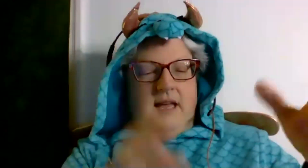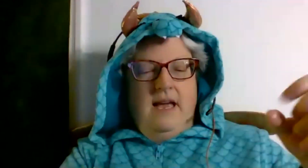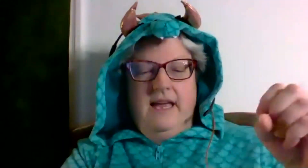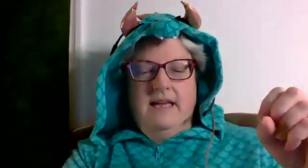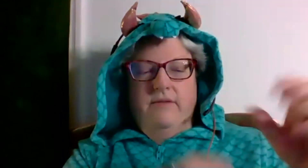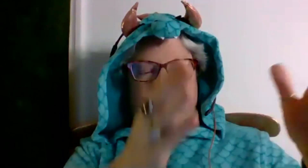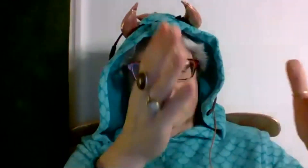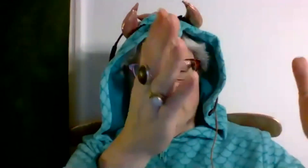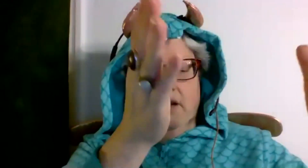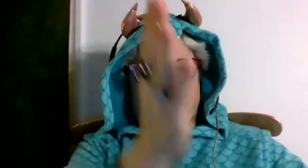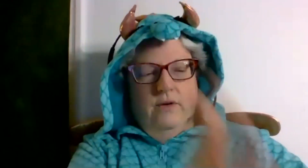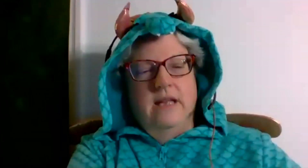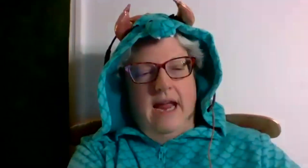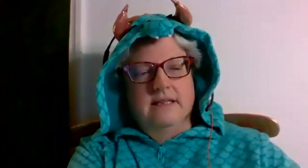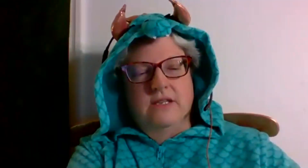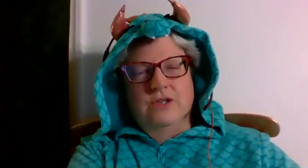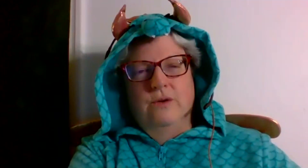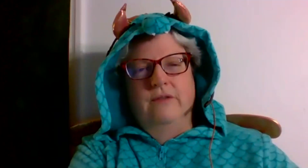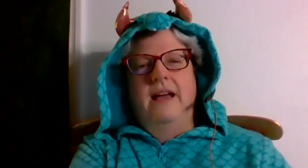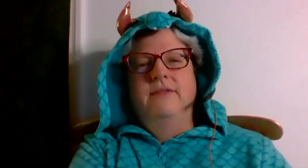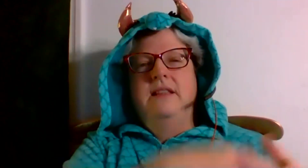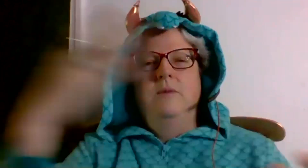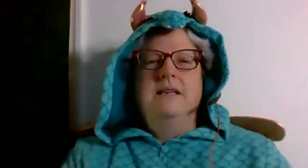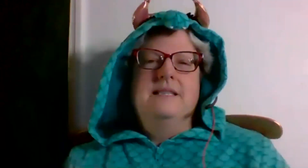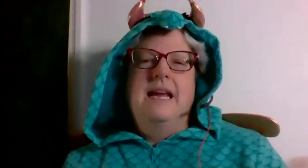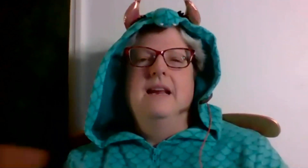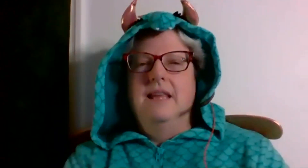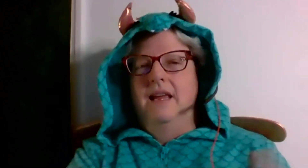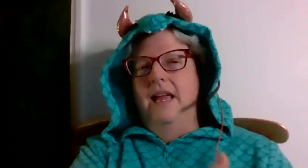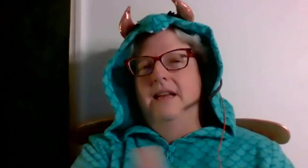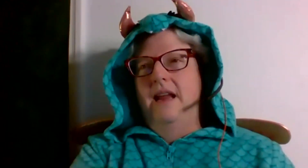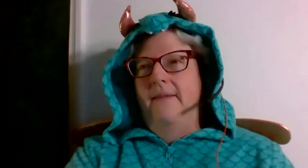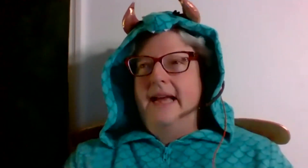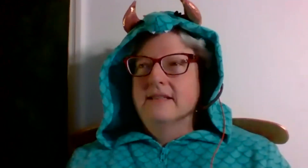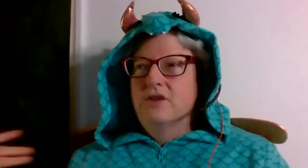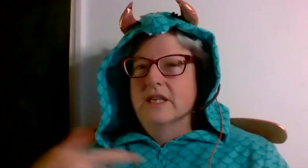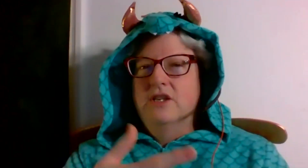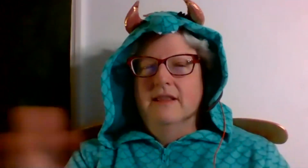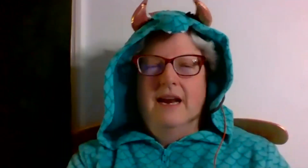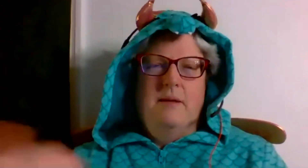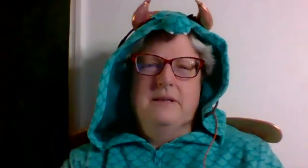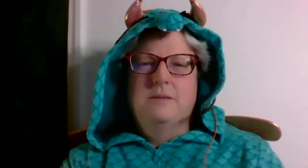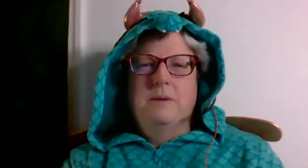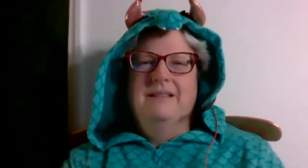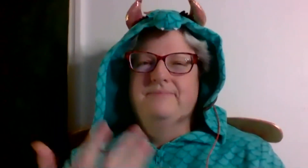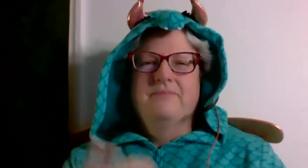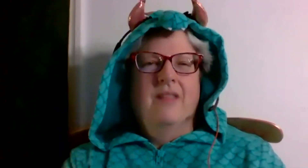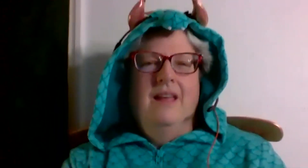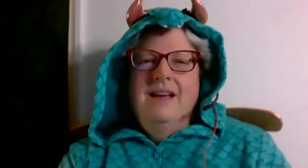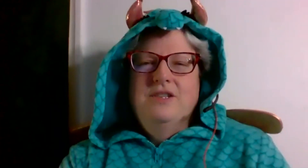place for the ancestors who have left, and then we didn't say anything. And that's a tradition that happens,